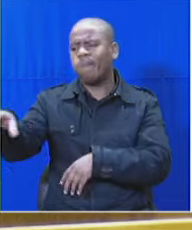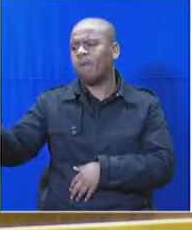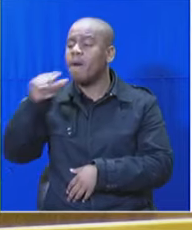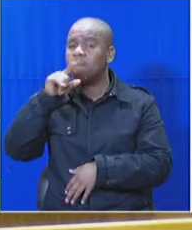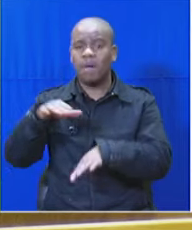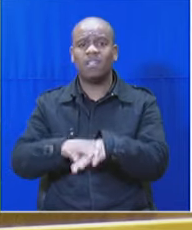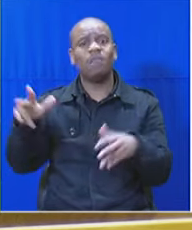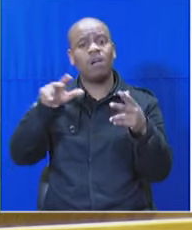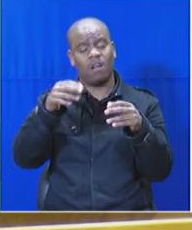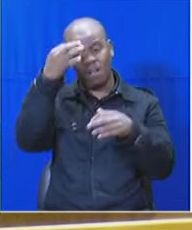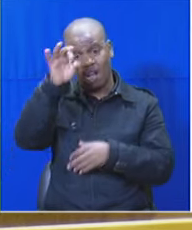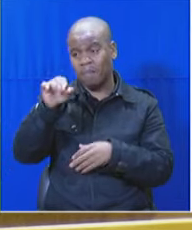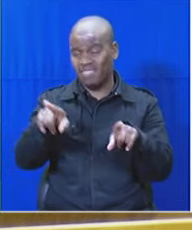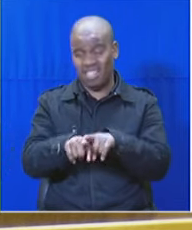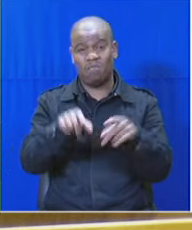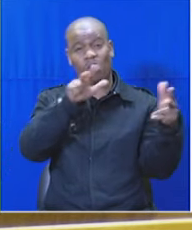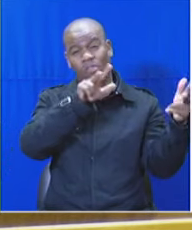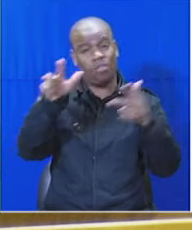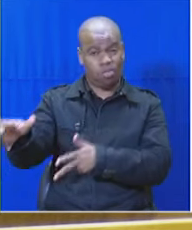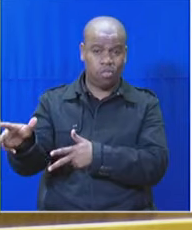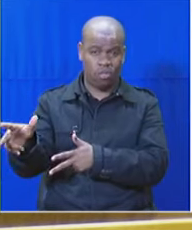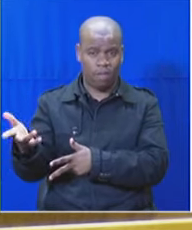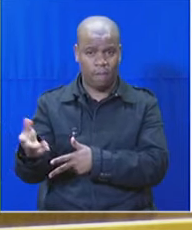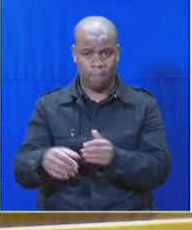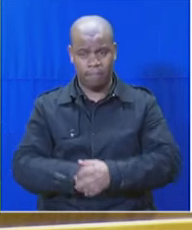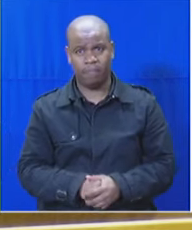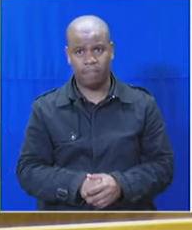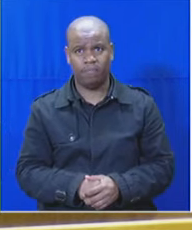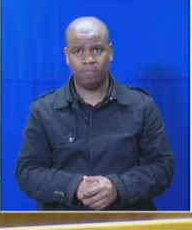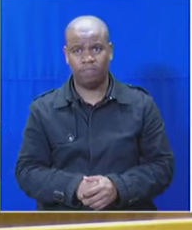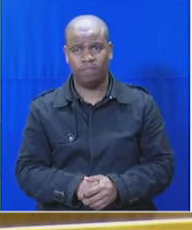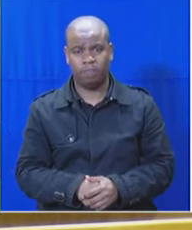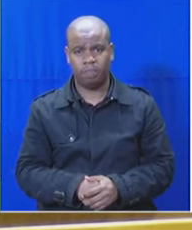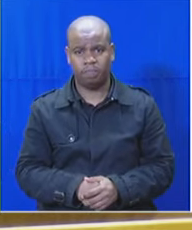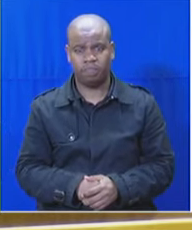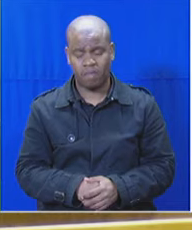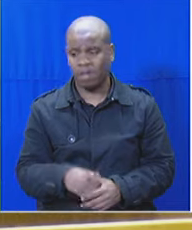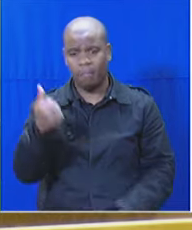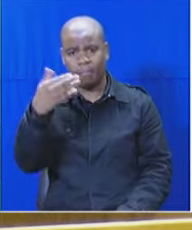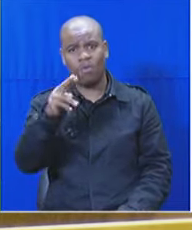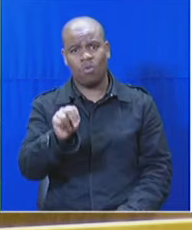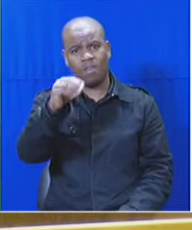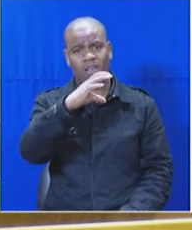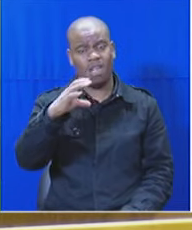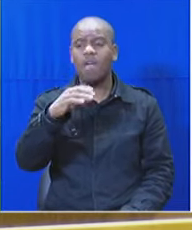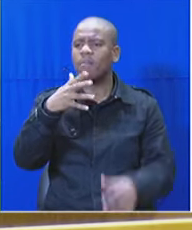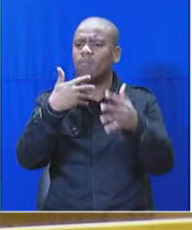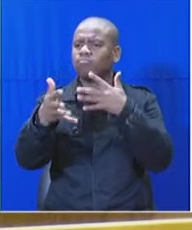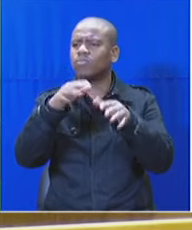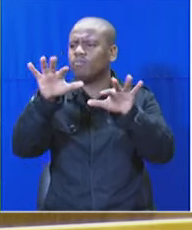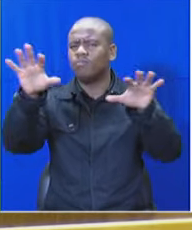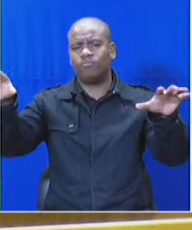manner in which your government is handling the Khoi money, San land claim in the Northern Cape and anywhere else in the